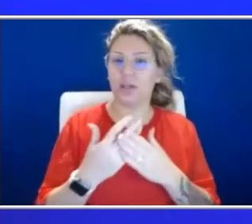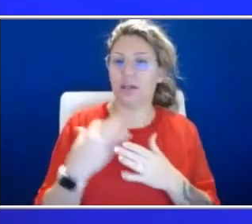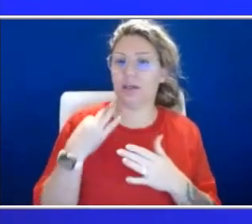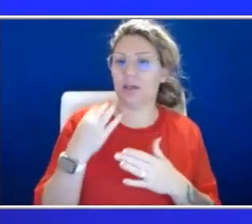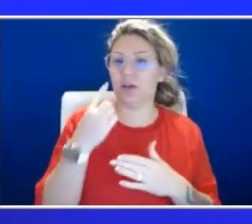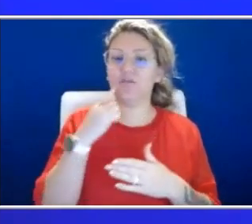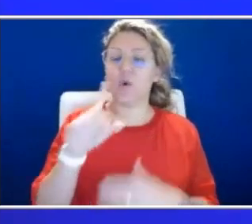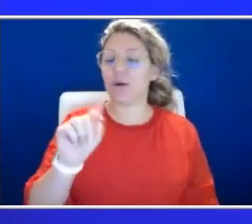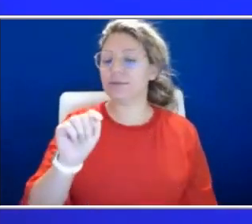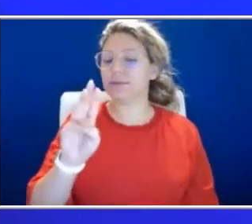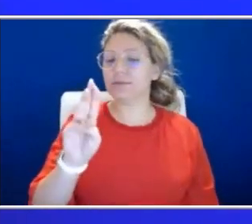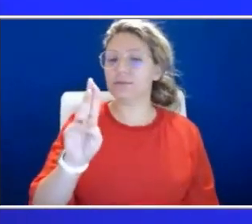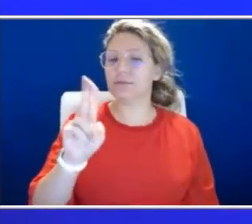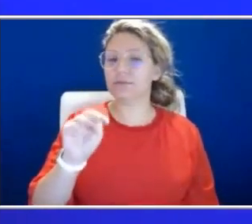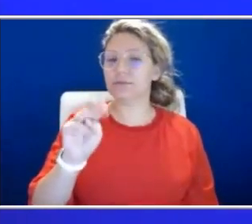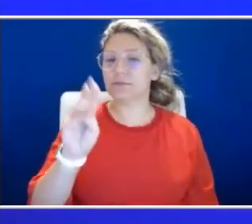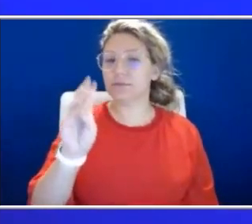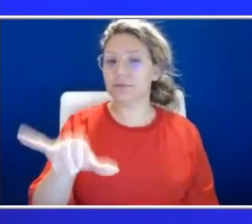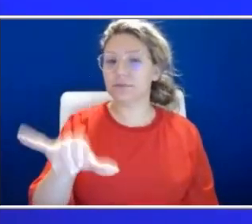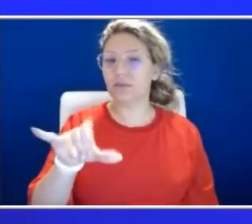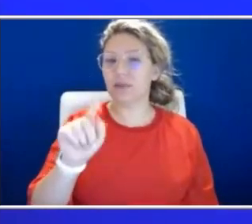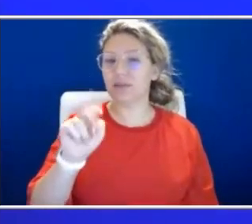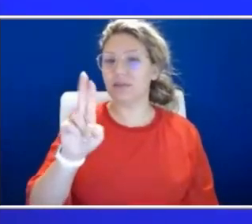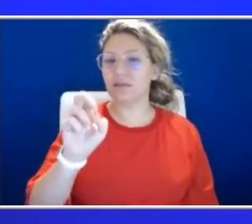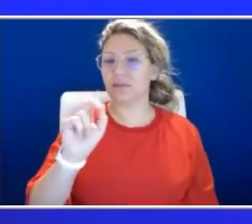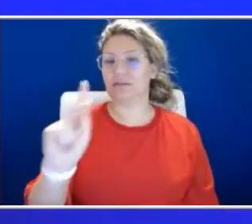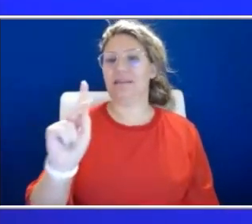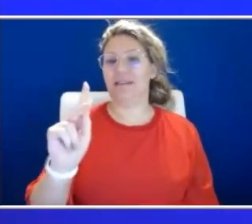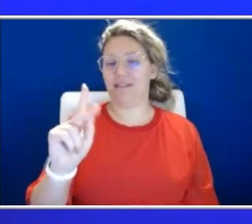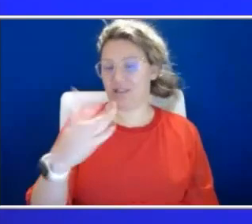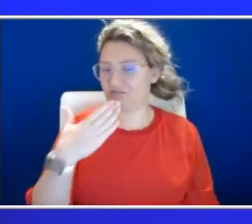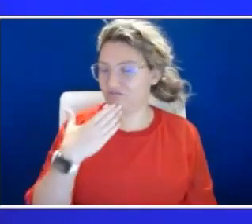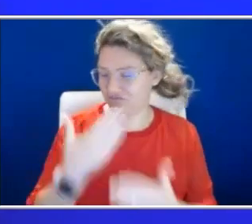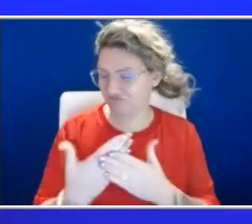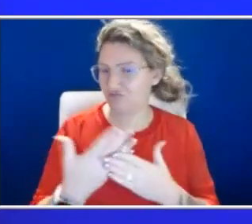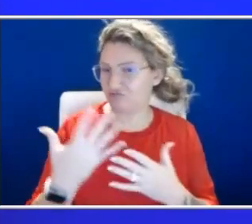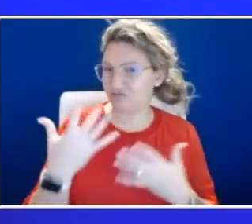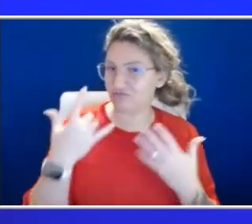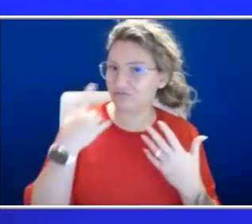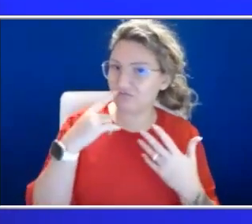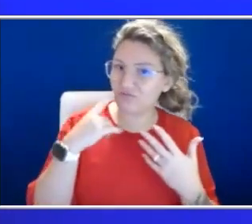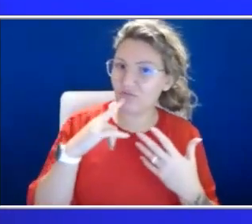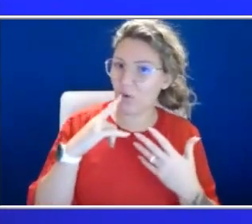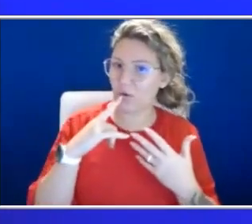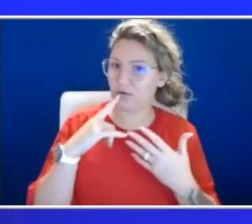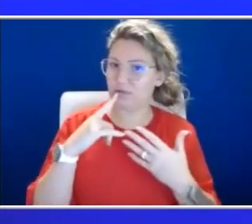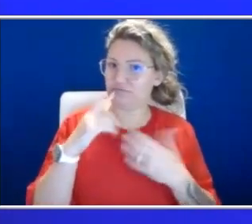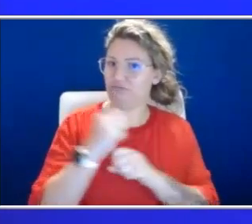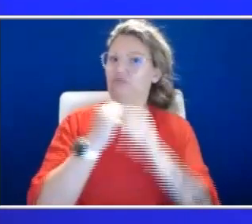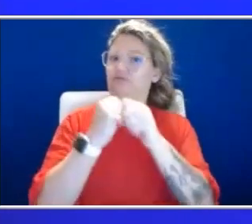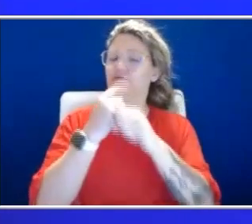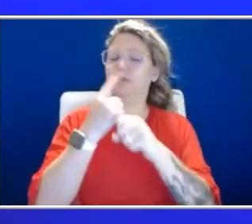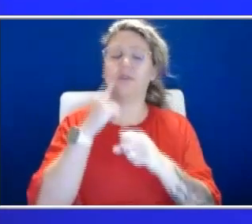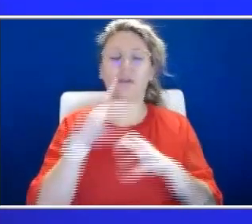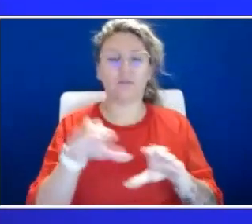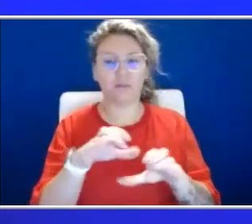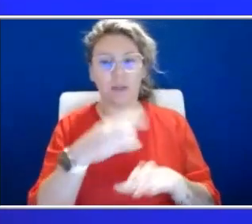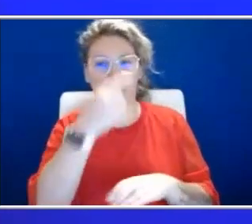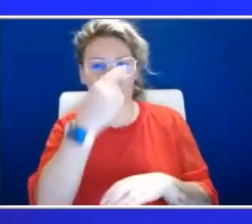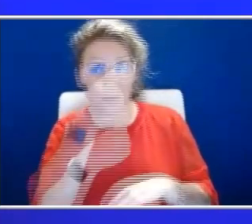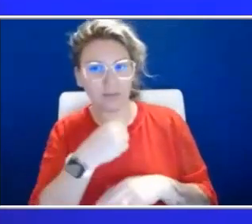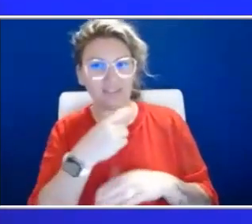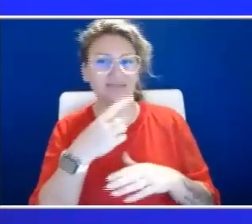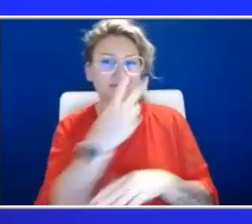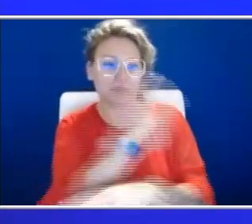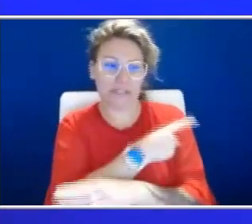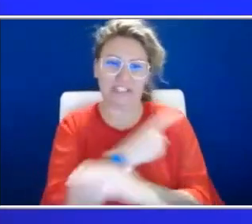for a deep flap reconstruction. And I've done that even on, thinner patients, which is limited though, because if you don't